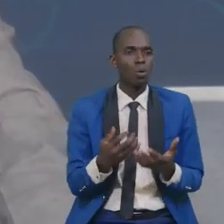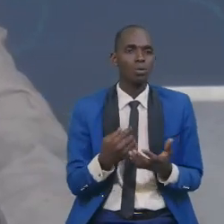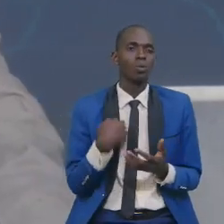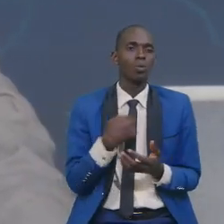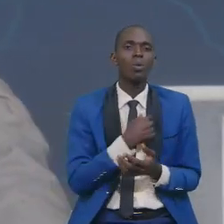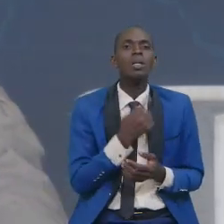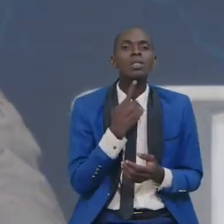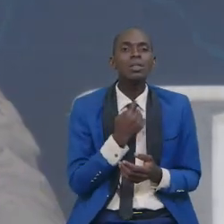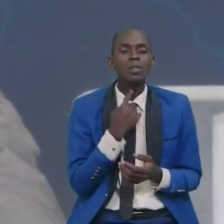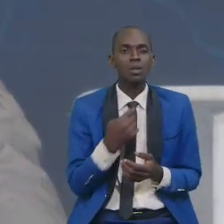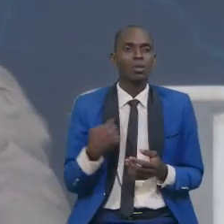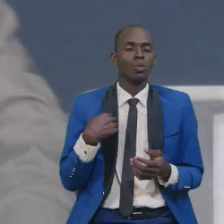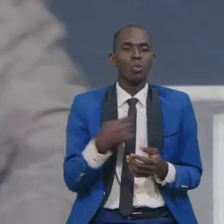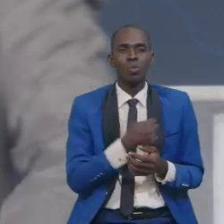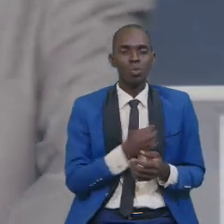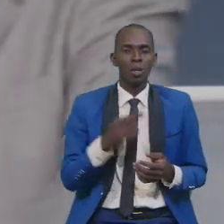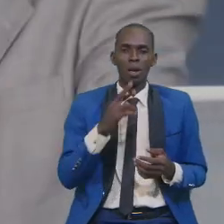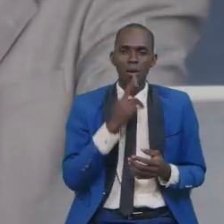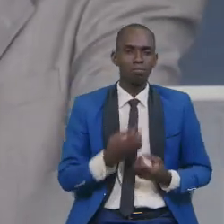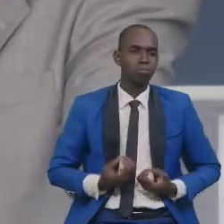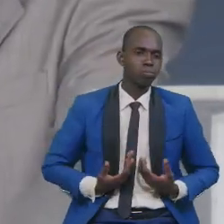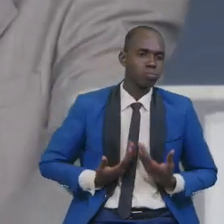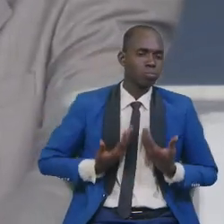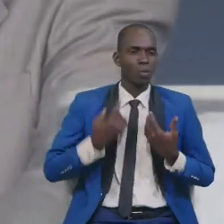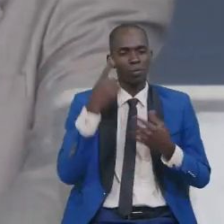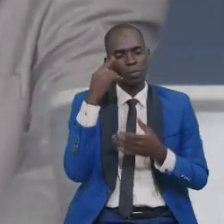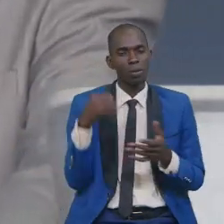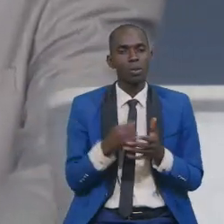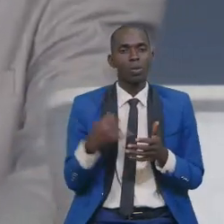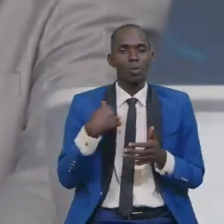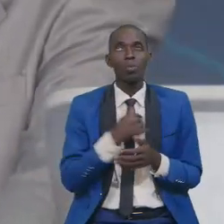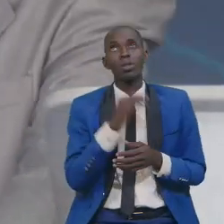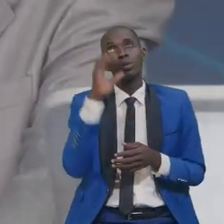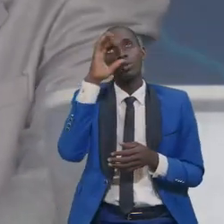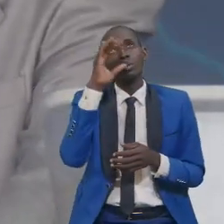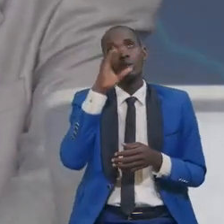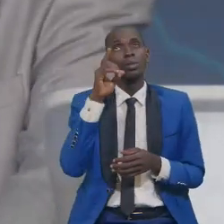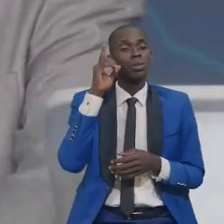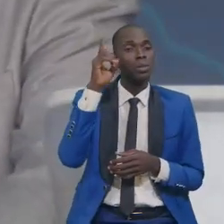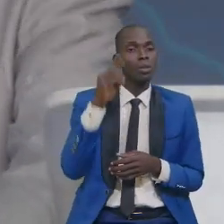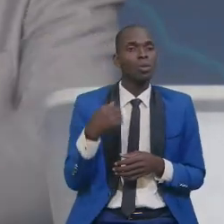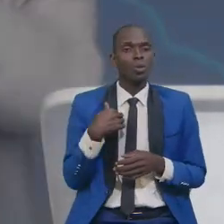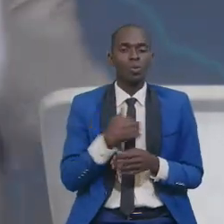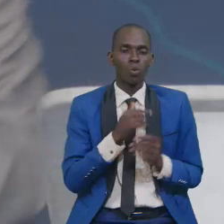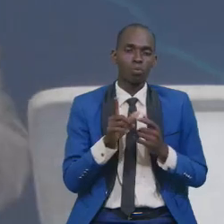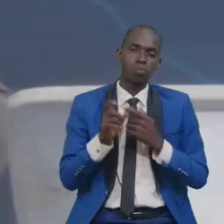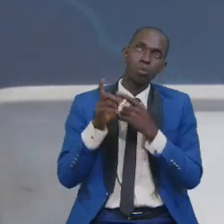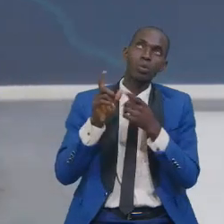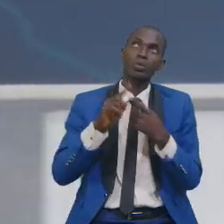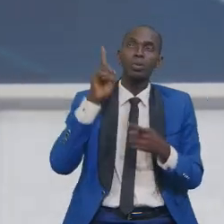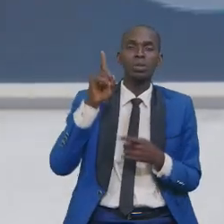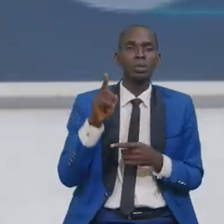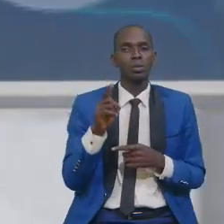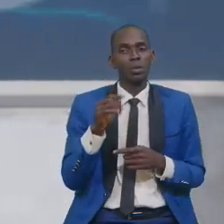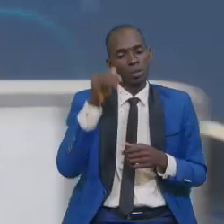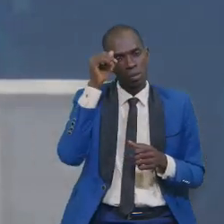with passionate was seek him we come to him he remembers what